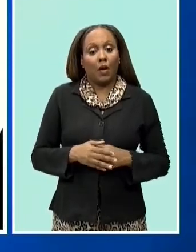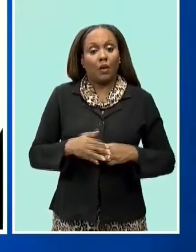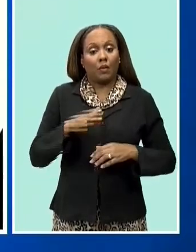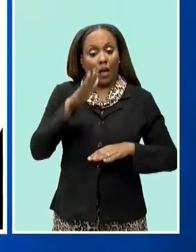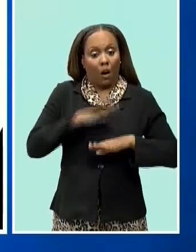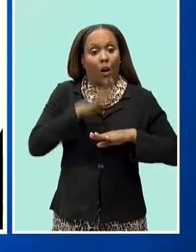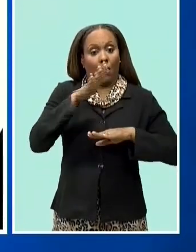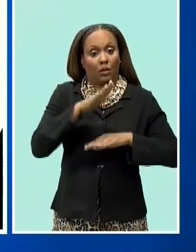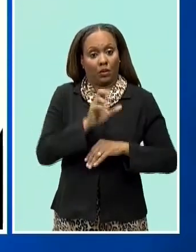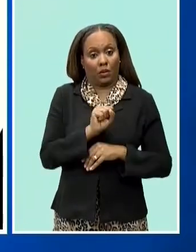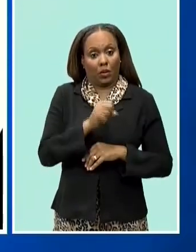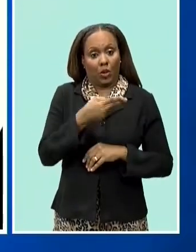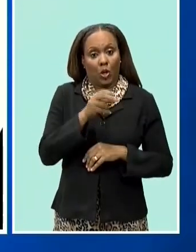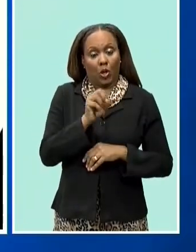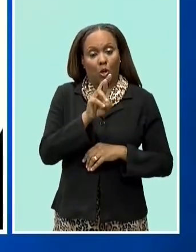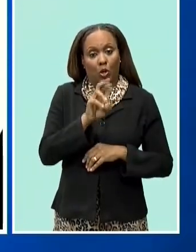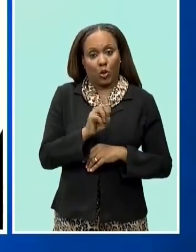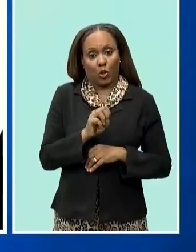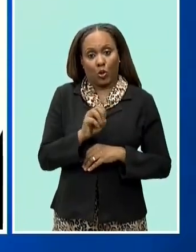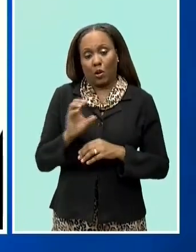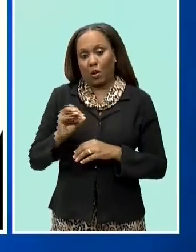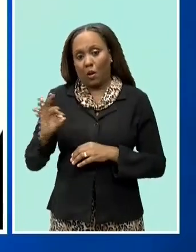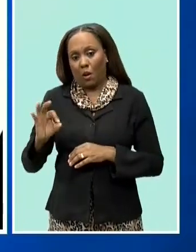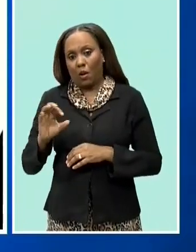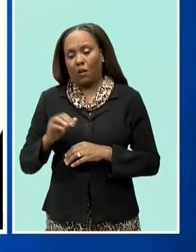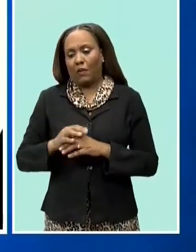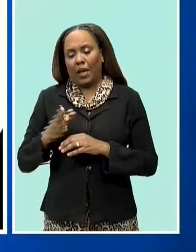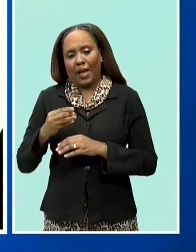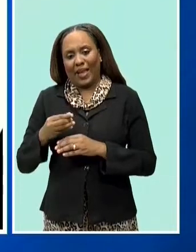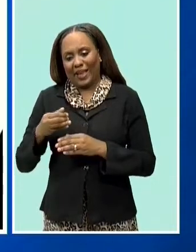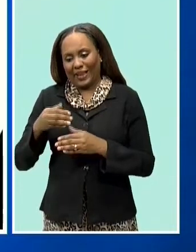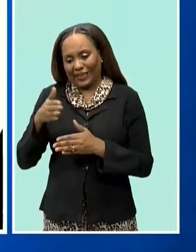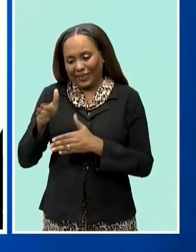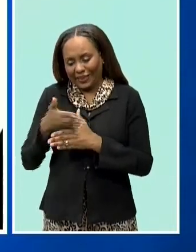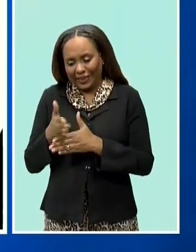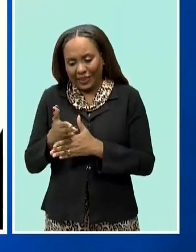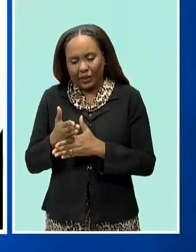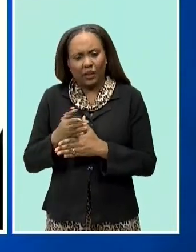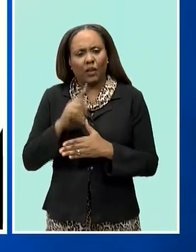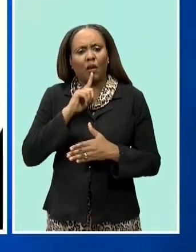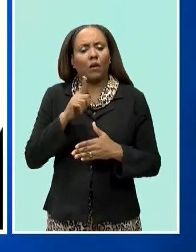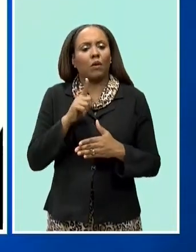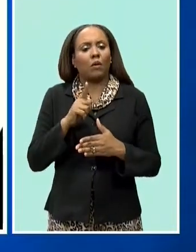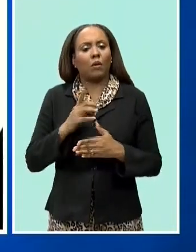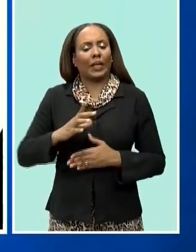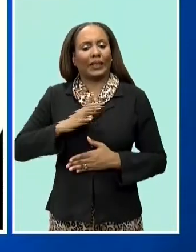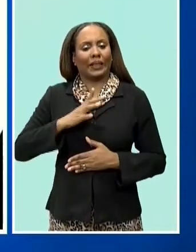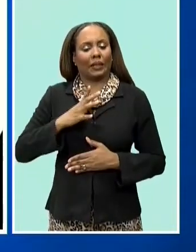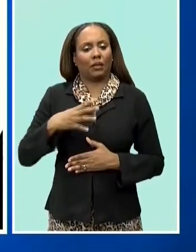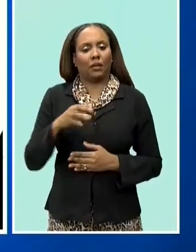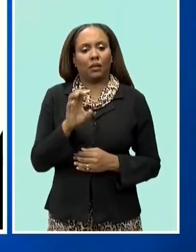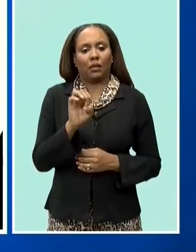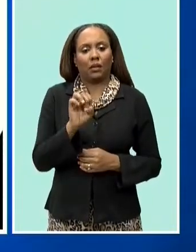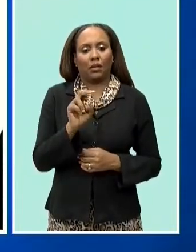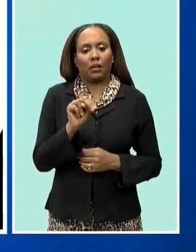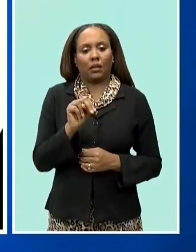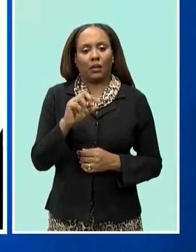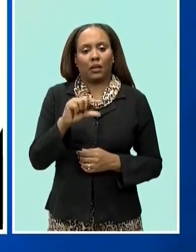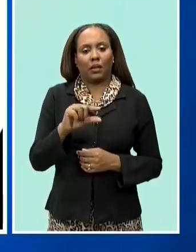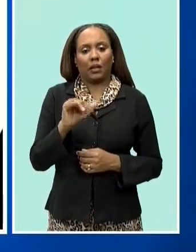the complexity, the understanding of the engineering behind it is, in oil speak, relatively